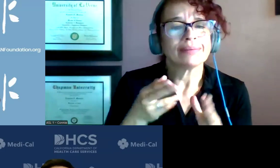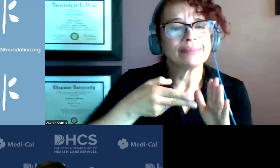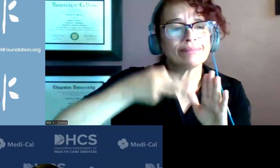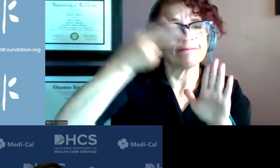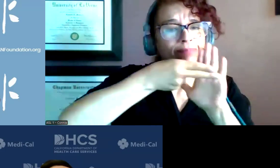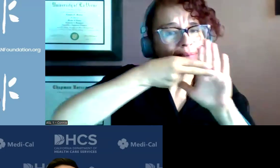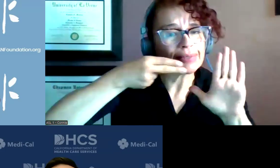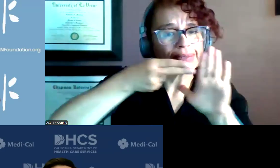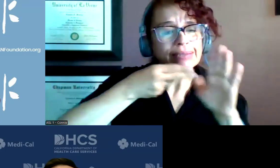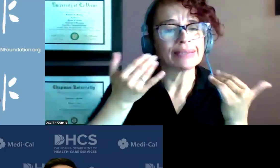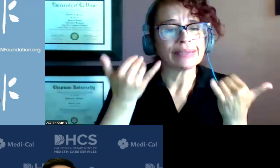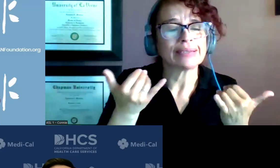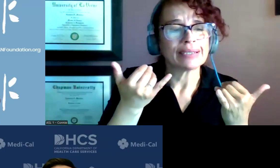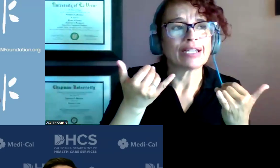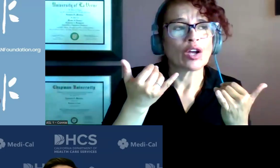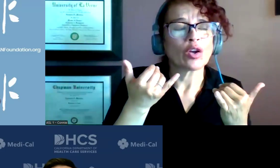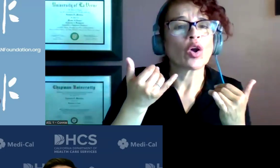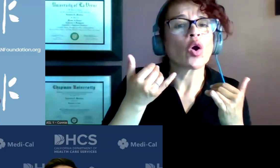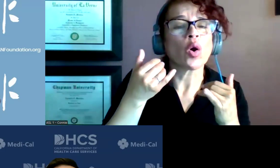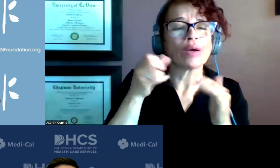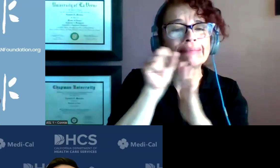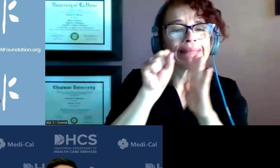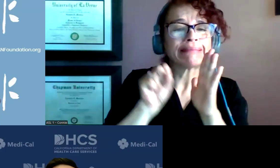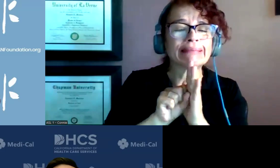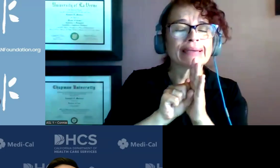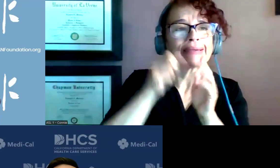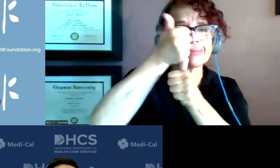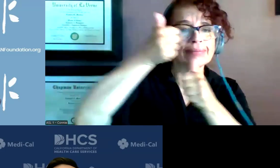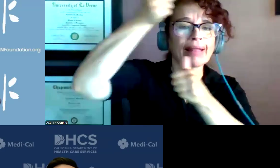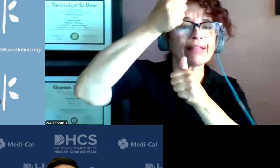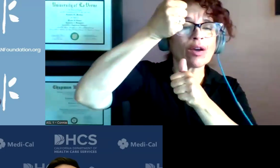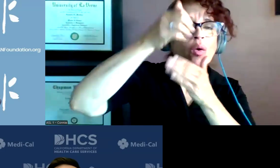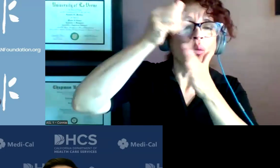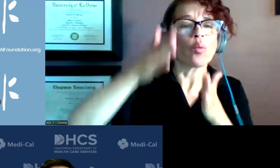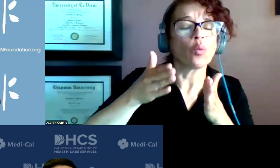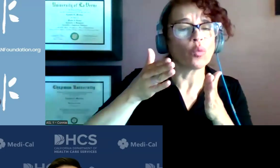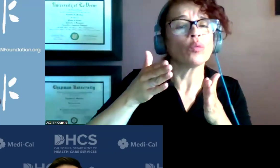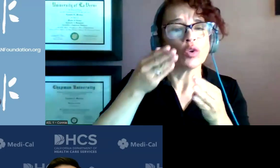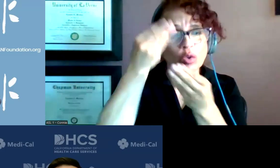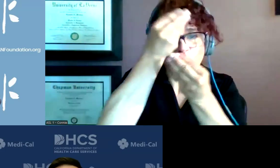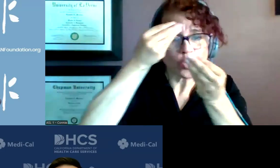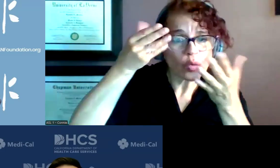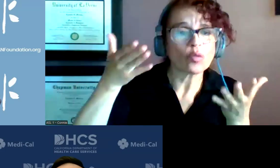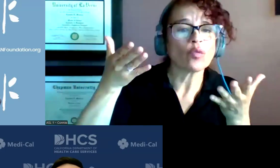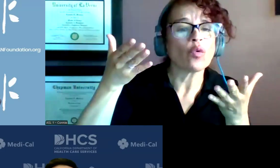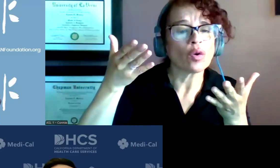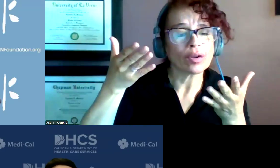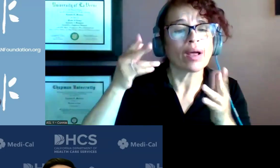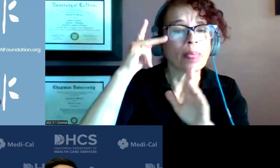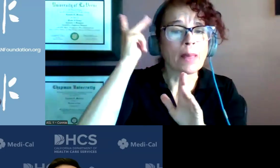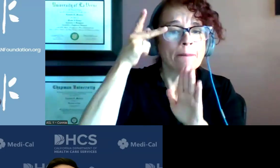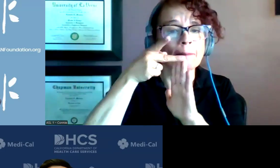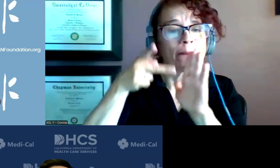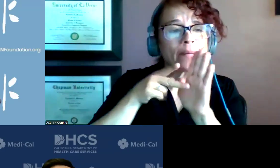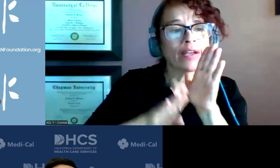highlighting in the current stakeholder work group process that we've established to inform like the policy development